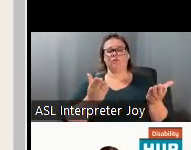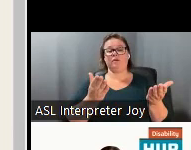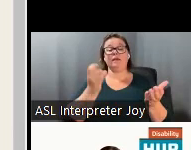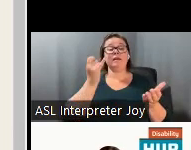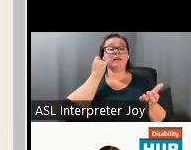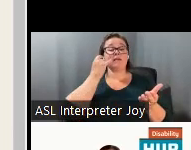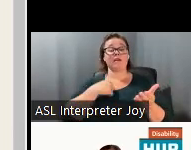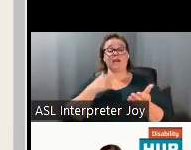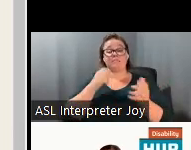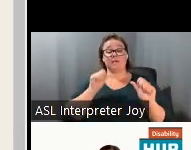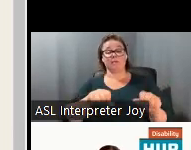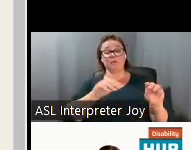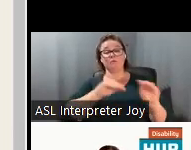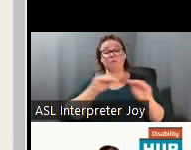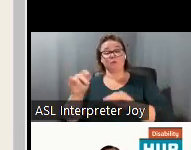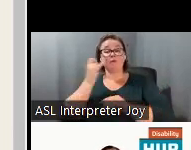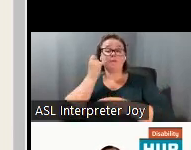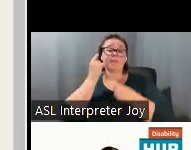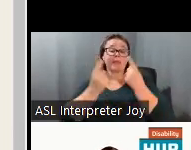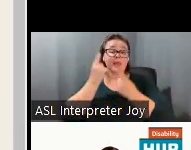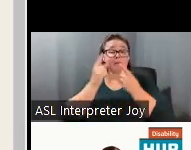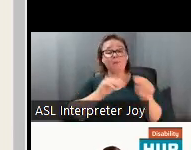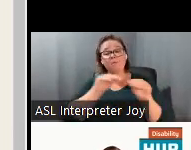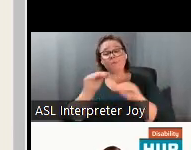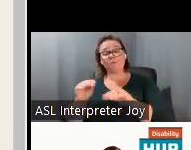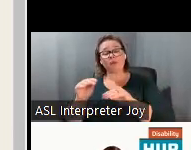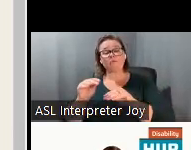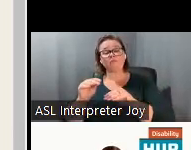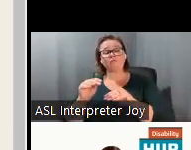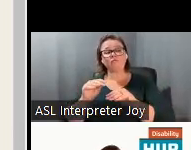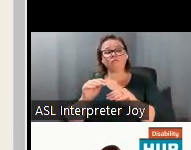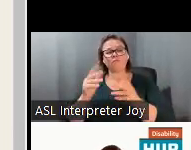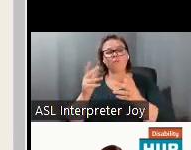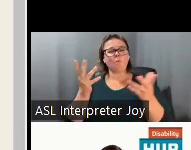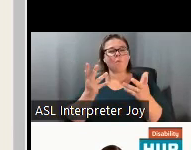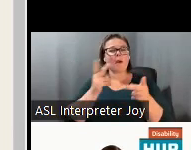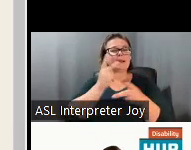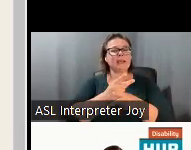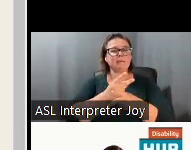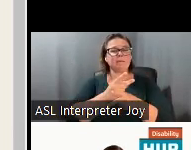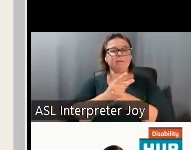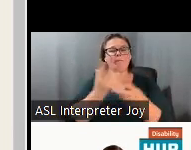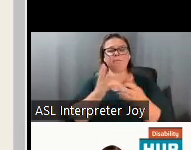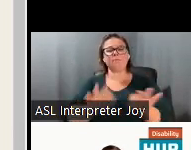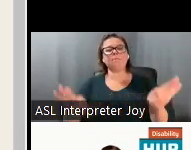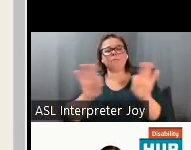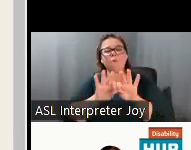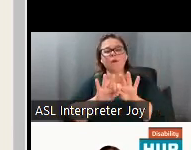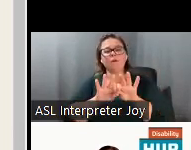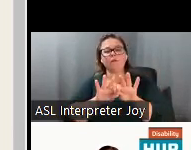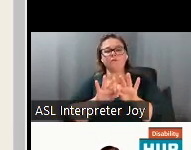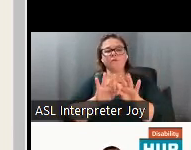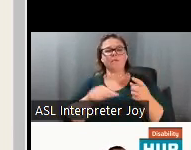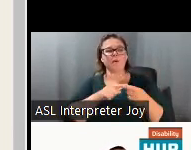to move, if I'm considering moving, what would stay the same for me? What's important to me or important for me about this